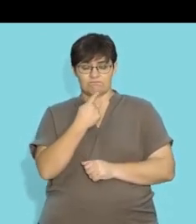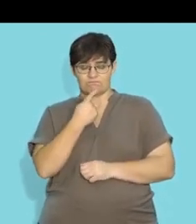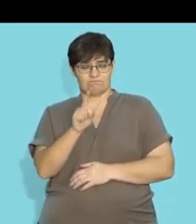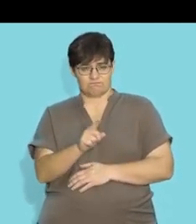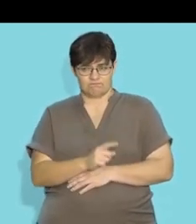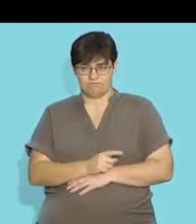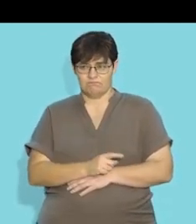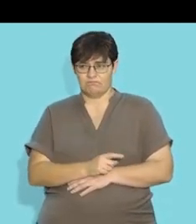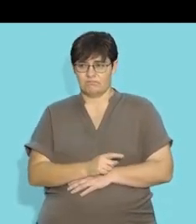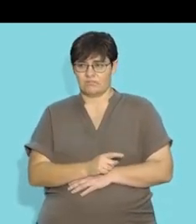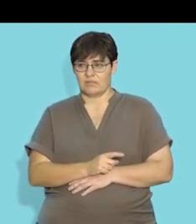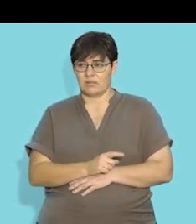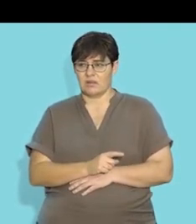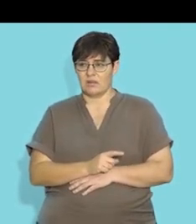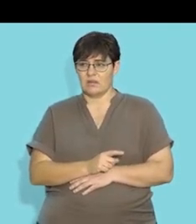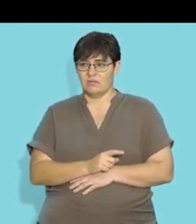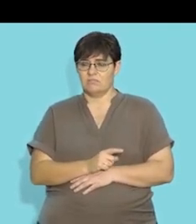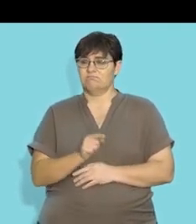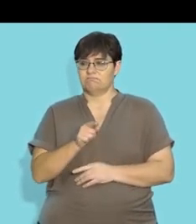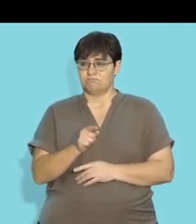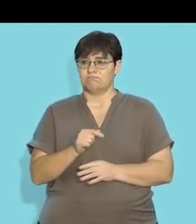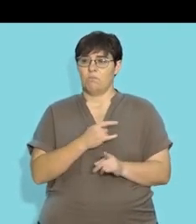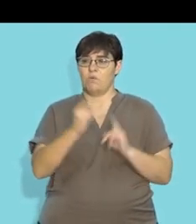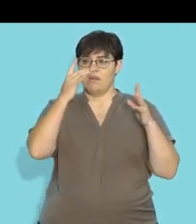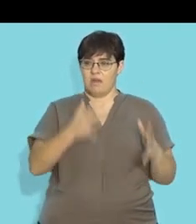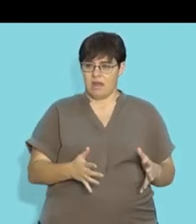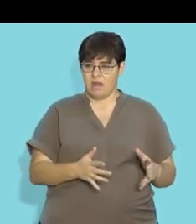what can be said about the effort of winners